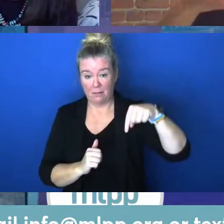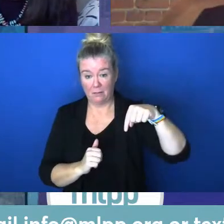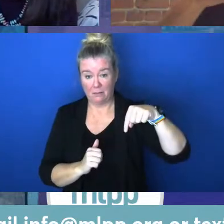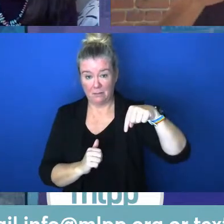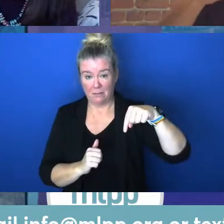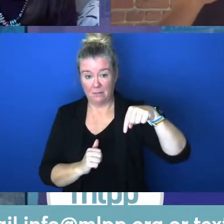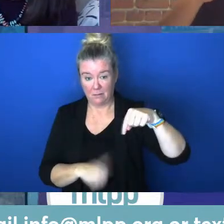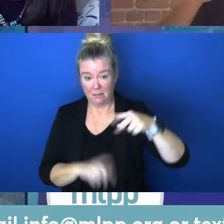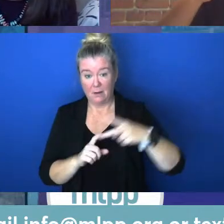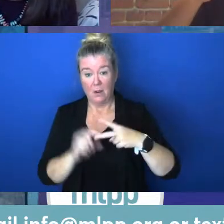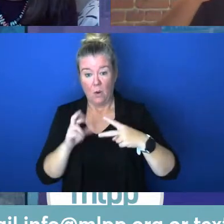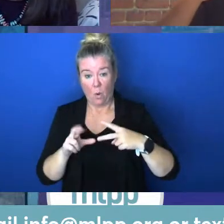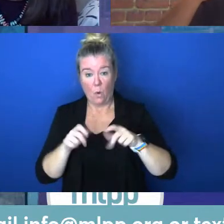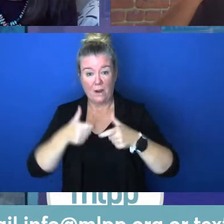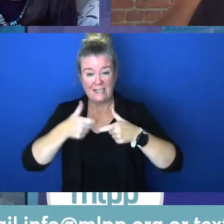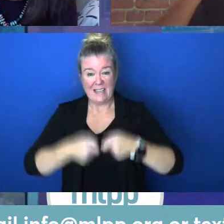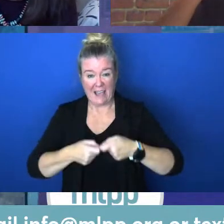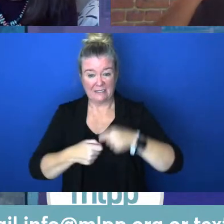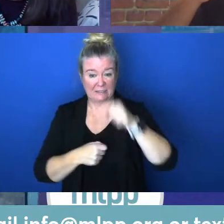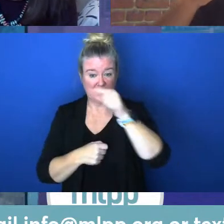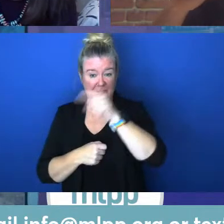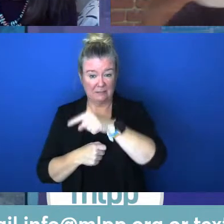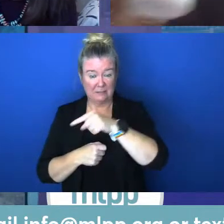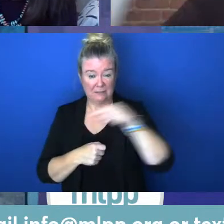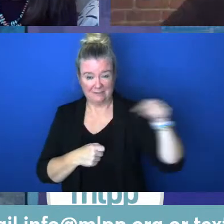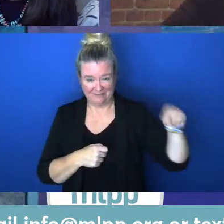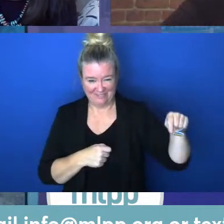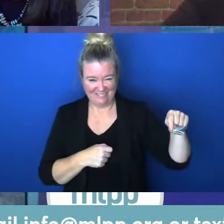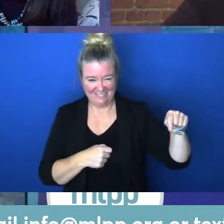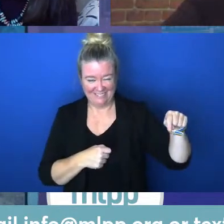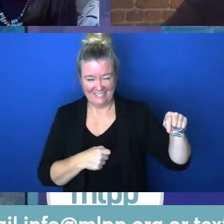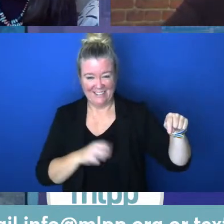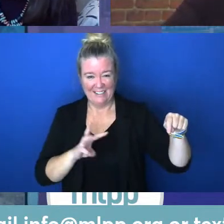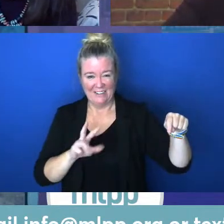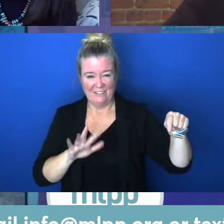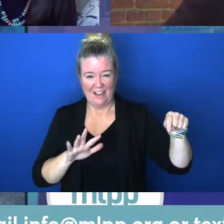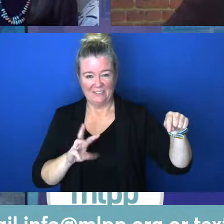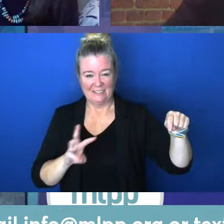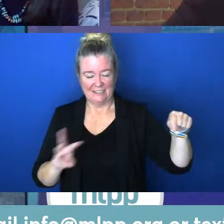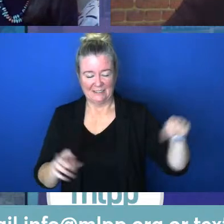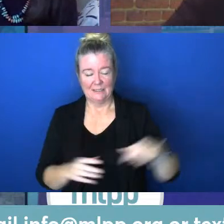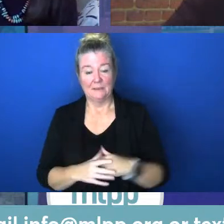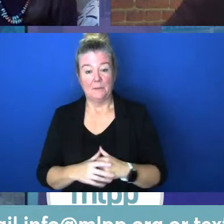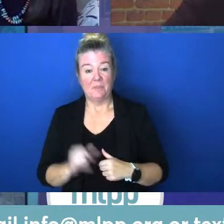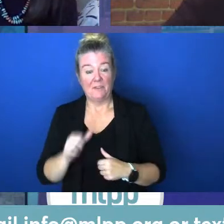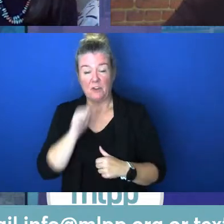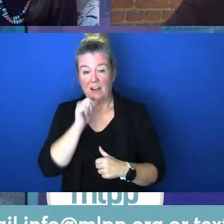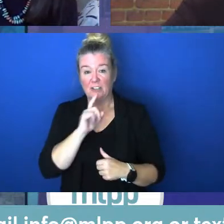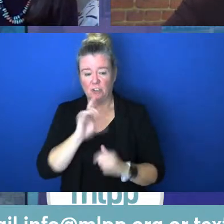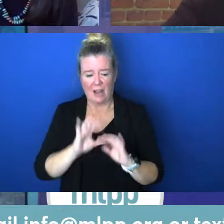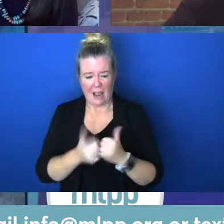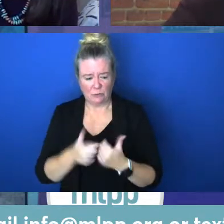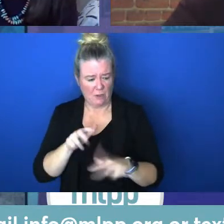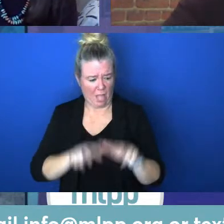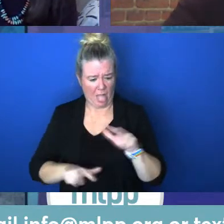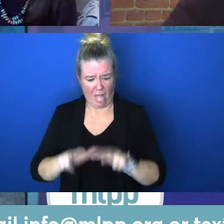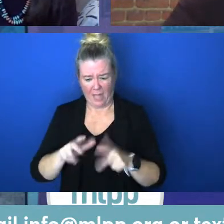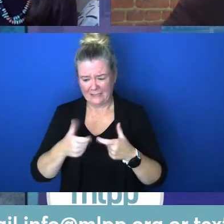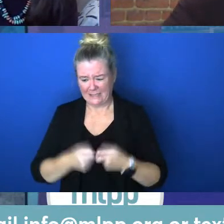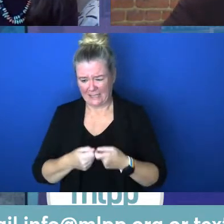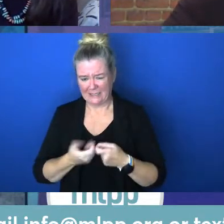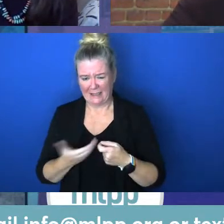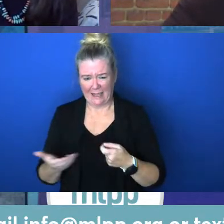info@mlpp.org or texting askmlpp to 63566. If you're not quite sure how to do that text